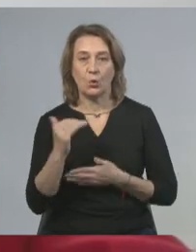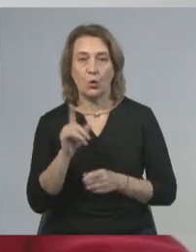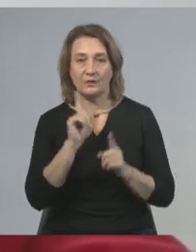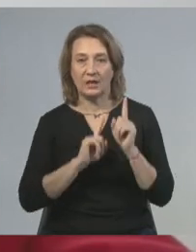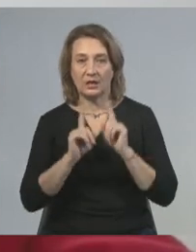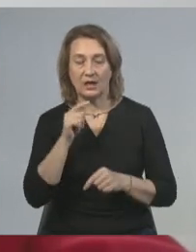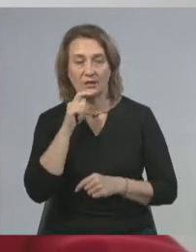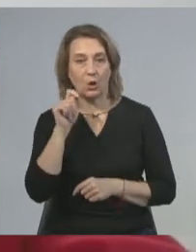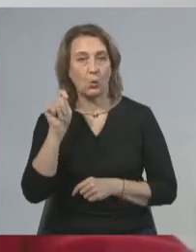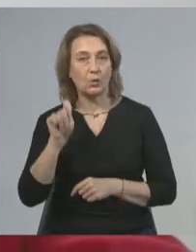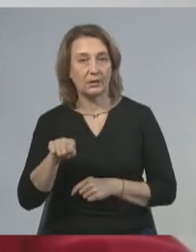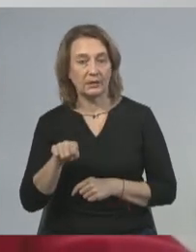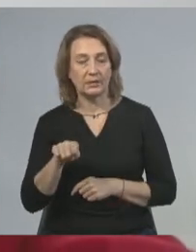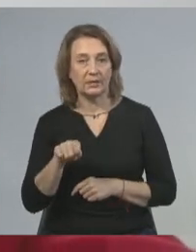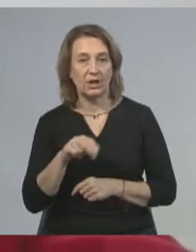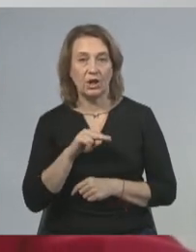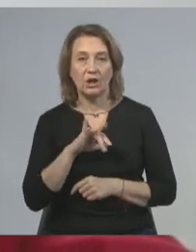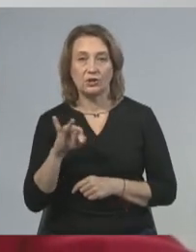elections